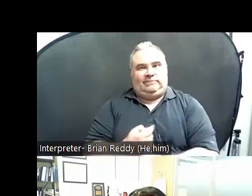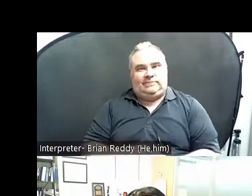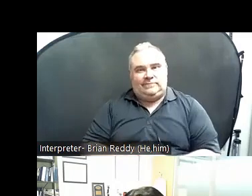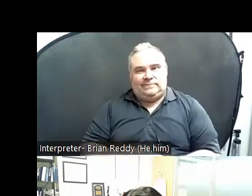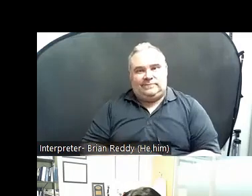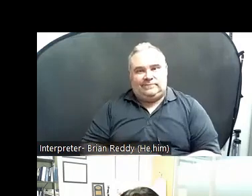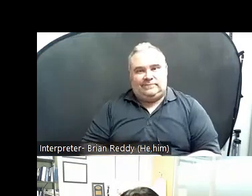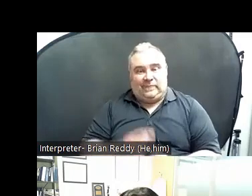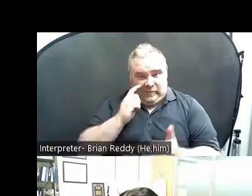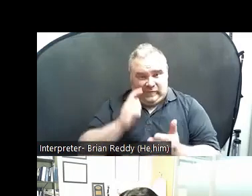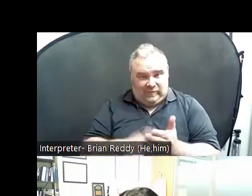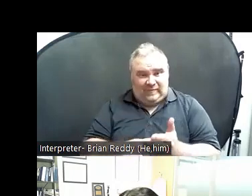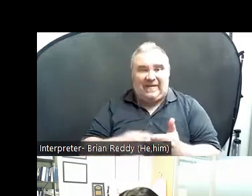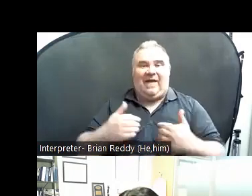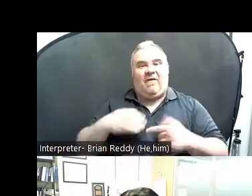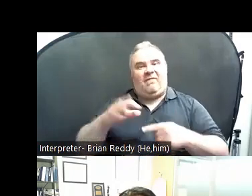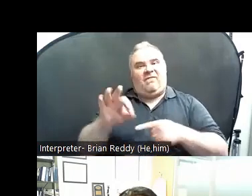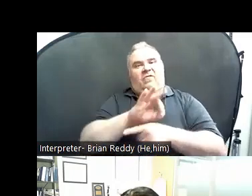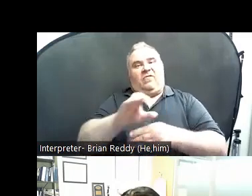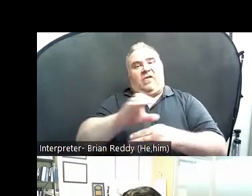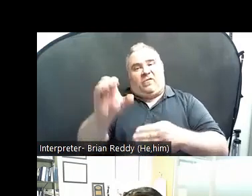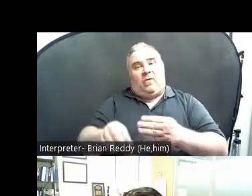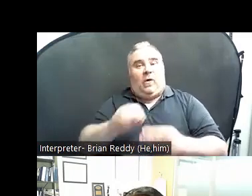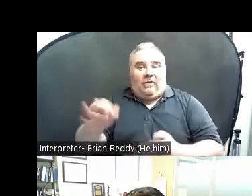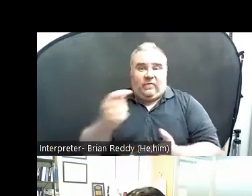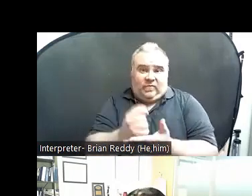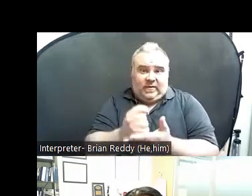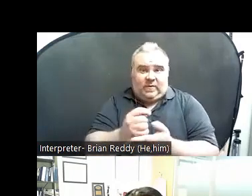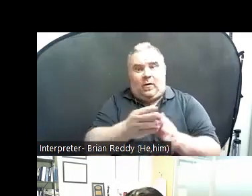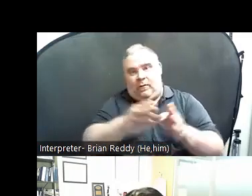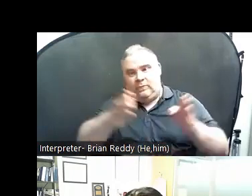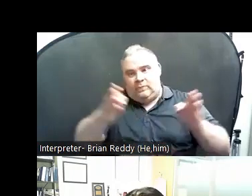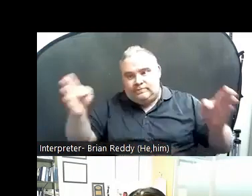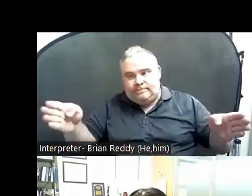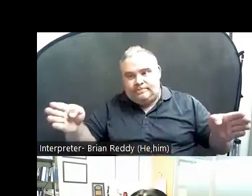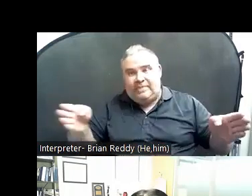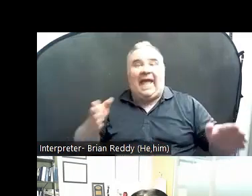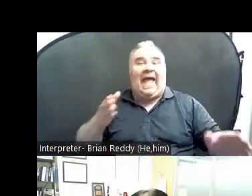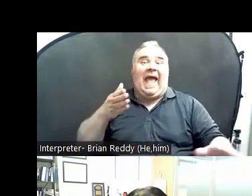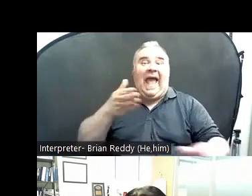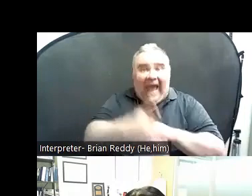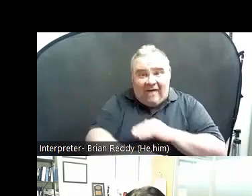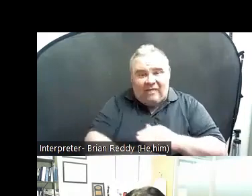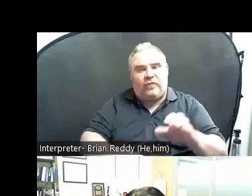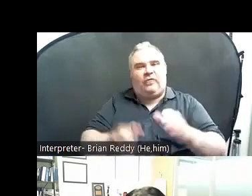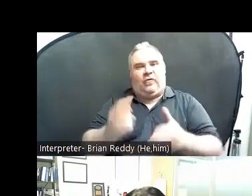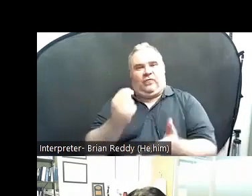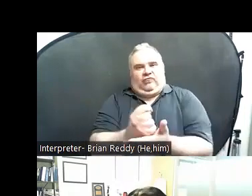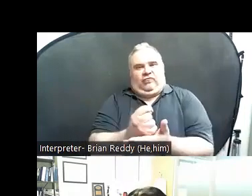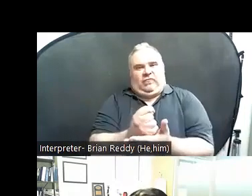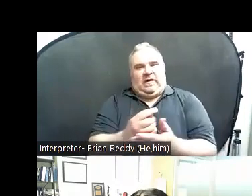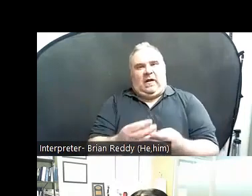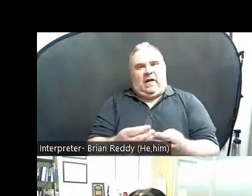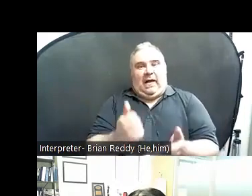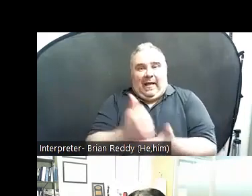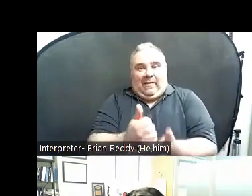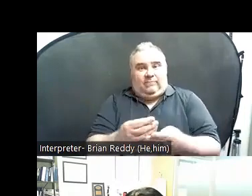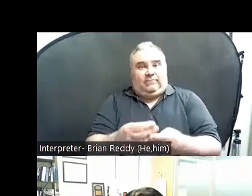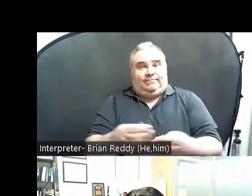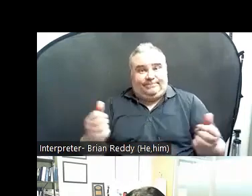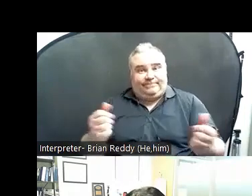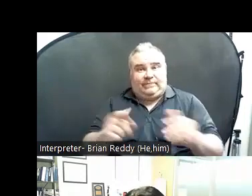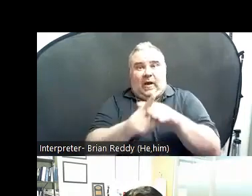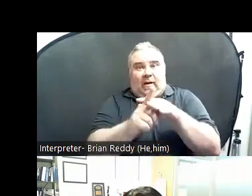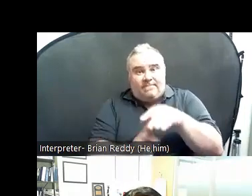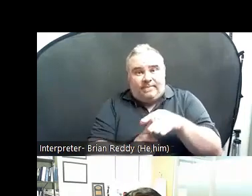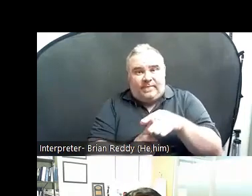seeing functional consequences of treatment over time after completing curative intent treatment. And this is really